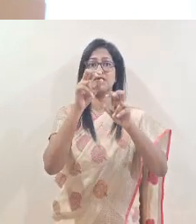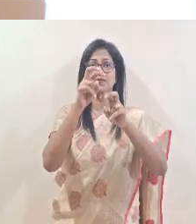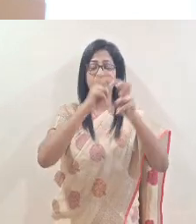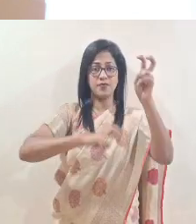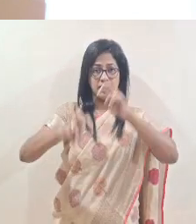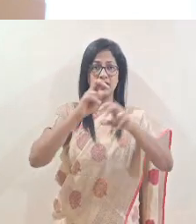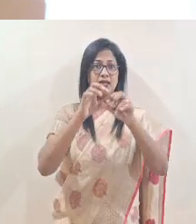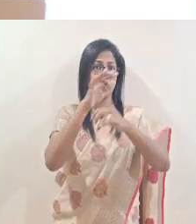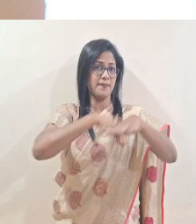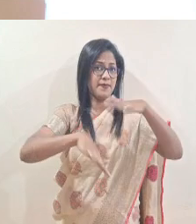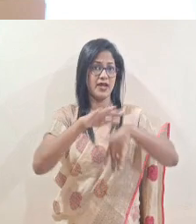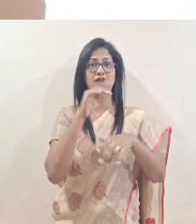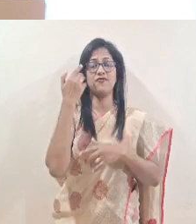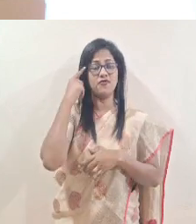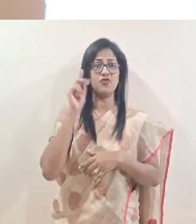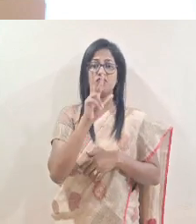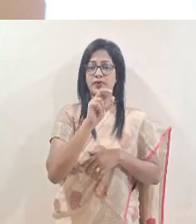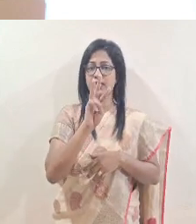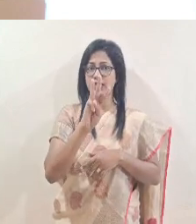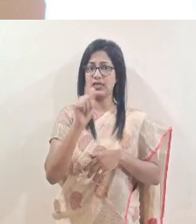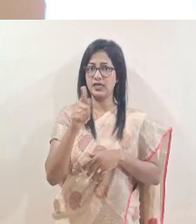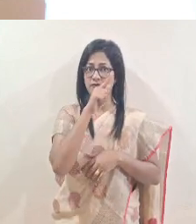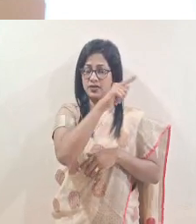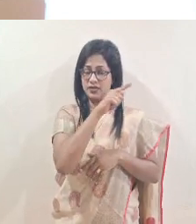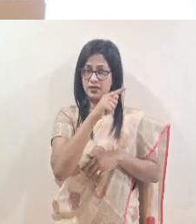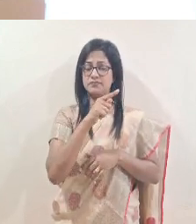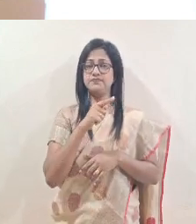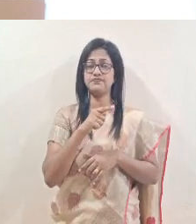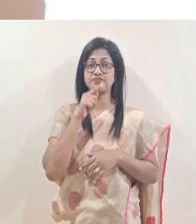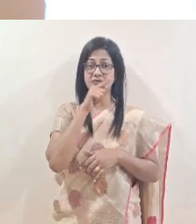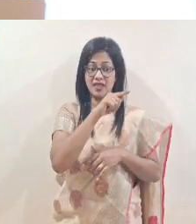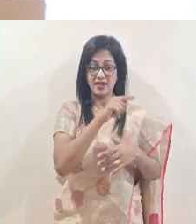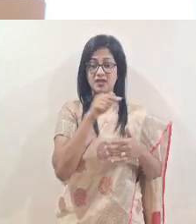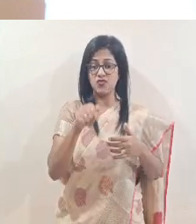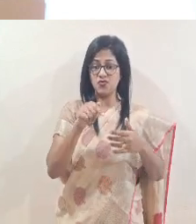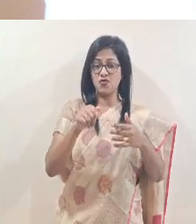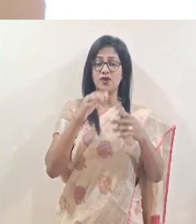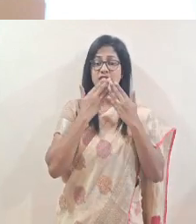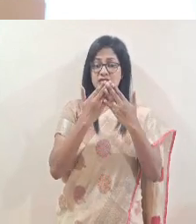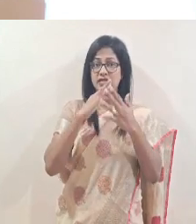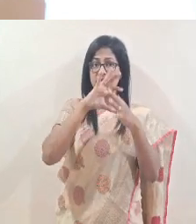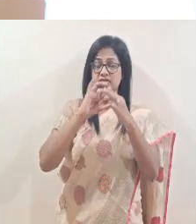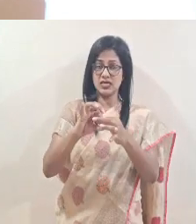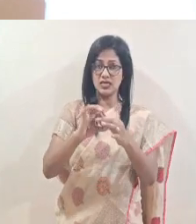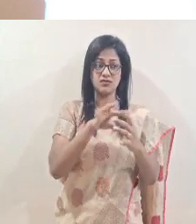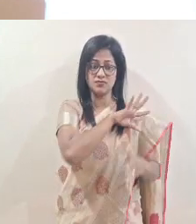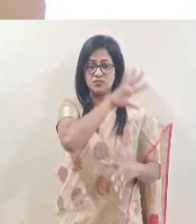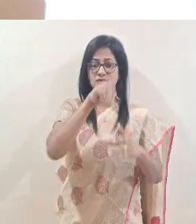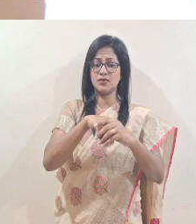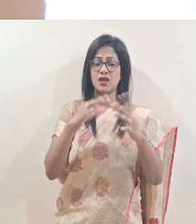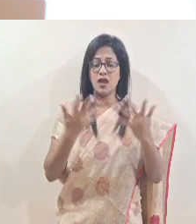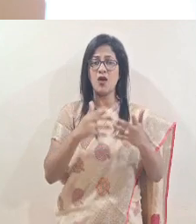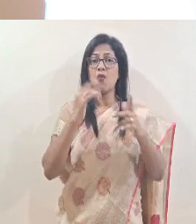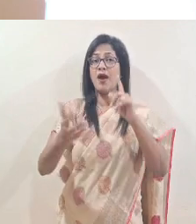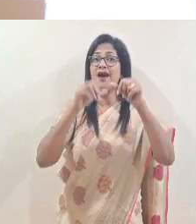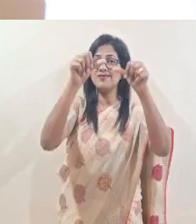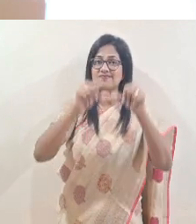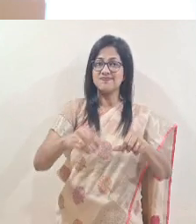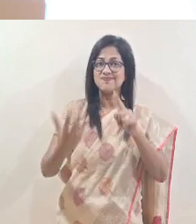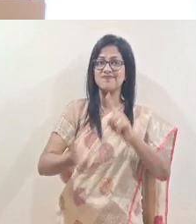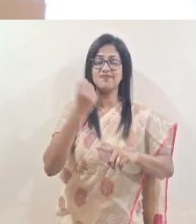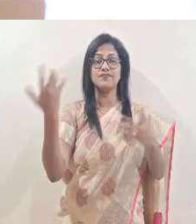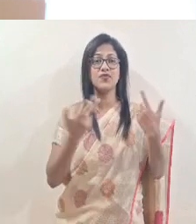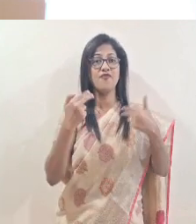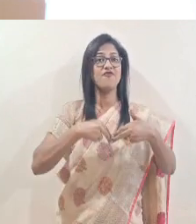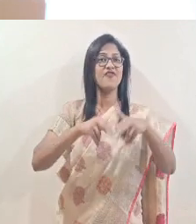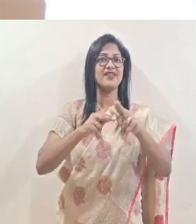plan Yes, sir. for 2031. How do you correlate that plan and your study? How is it coming out? What is the final result? Anything which has